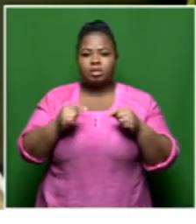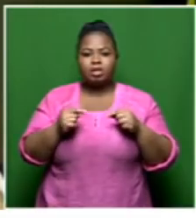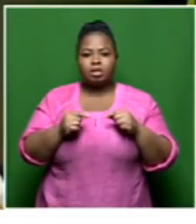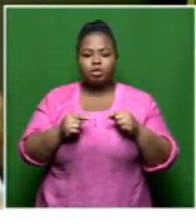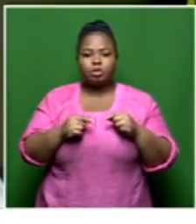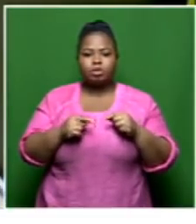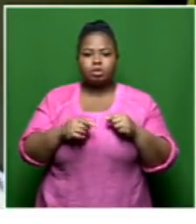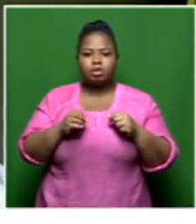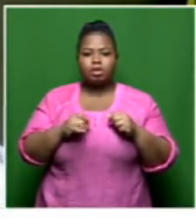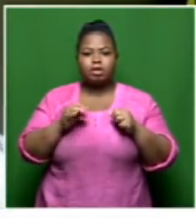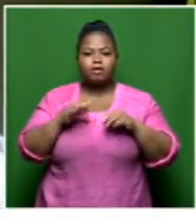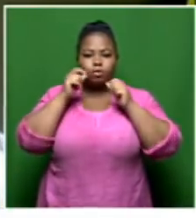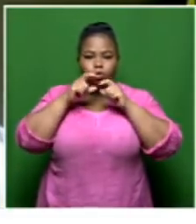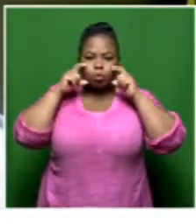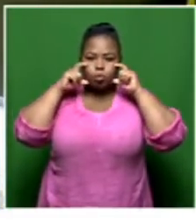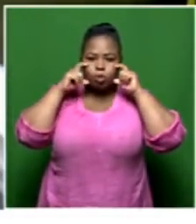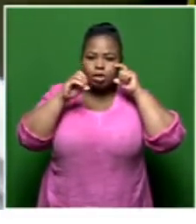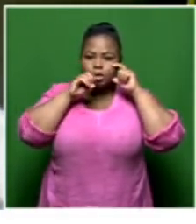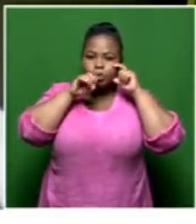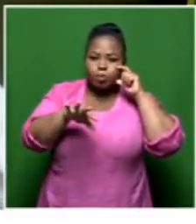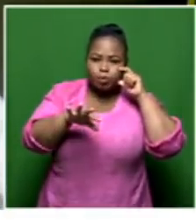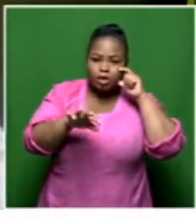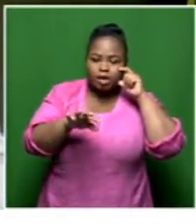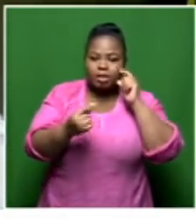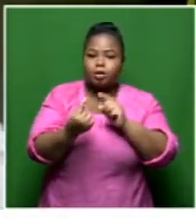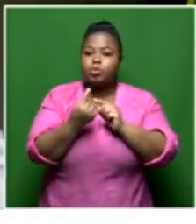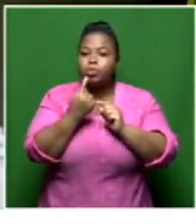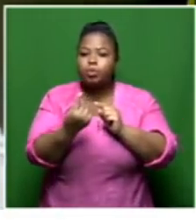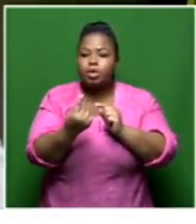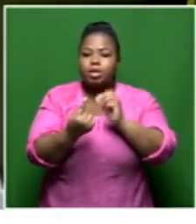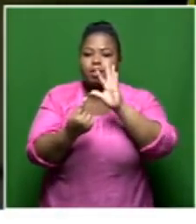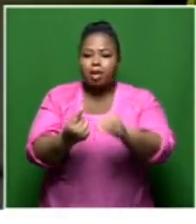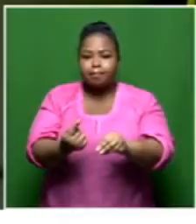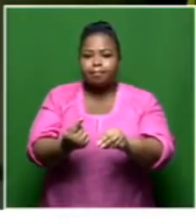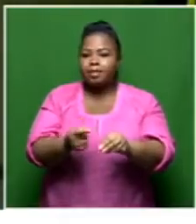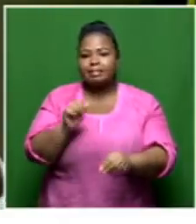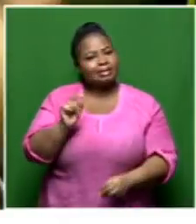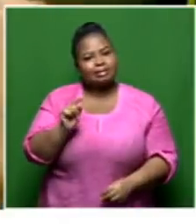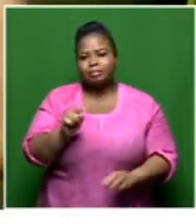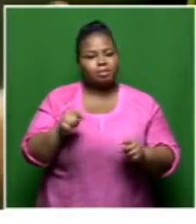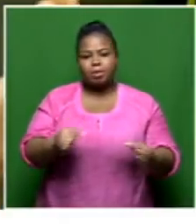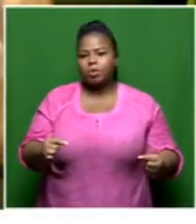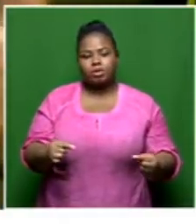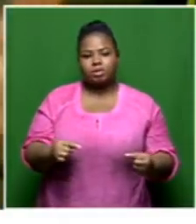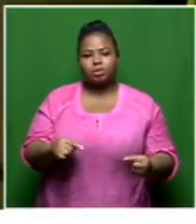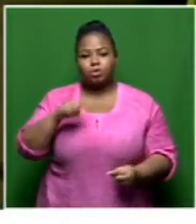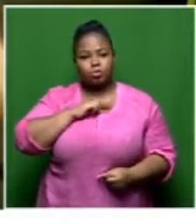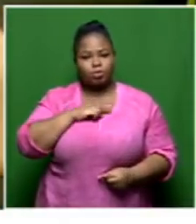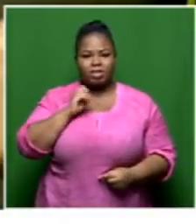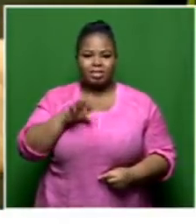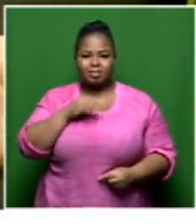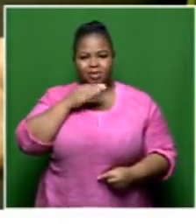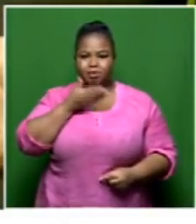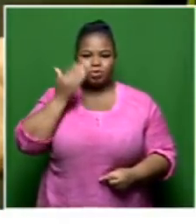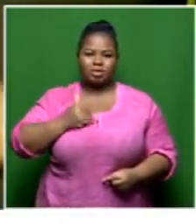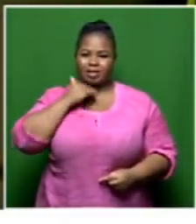a candle out with your mask on. So if you blow now, you shouldn't be able to blow a candle out. Otherwise, there's just